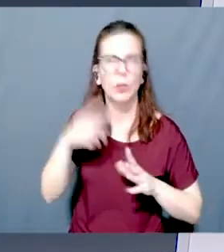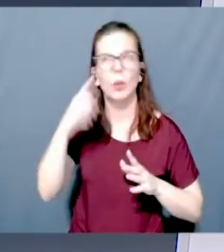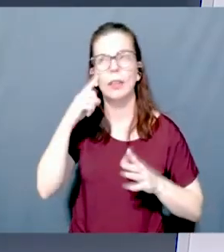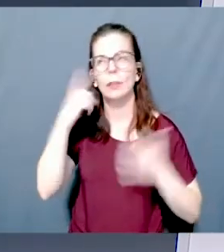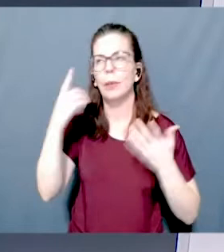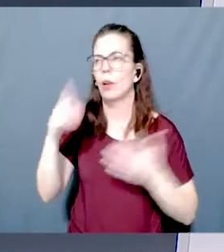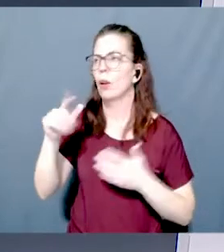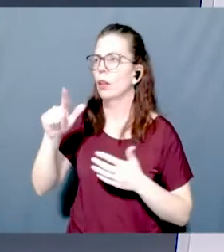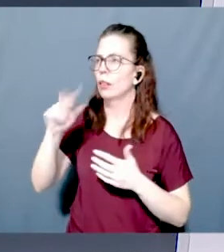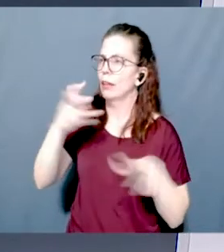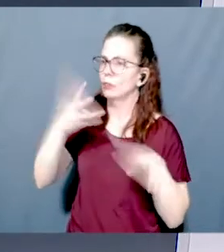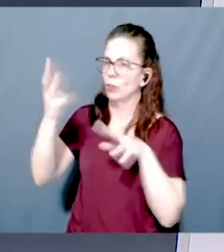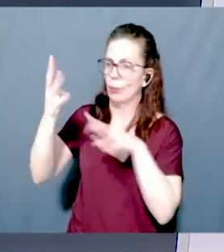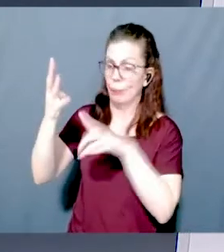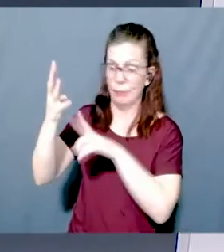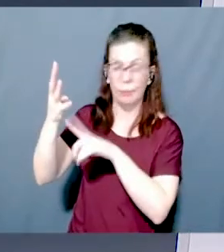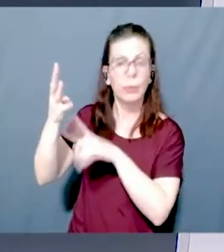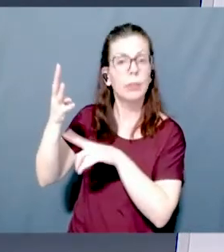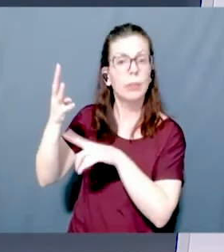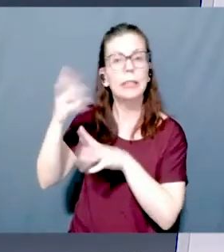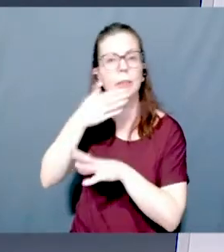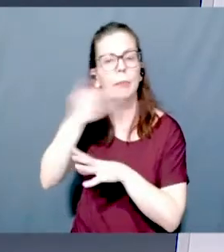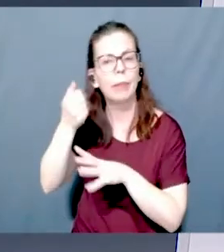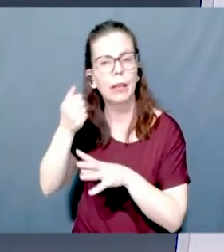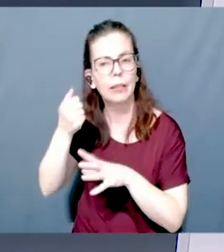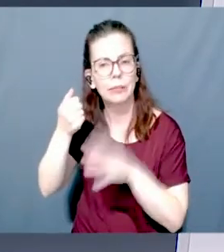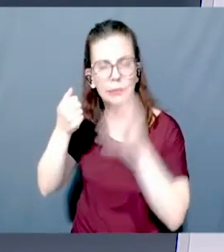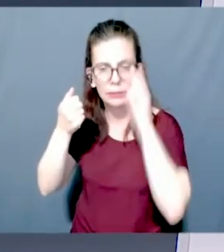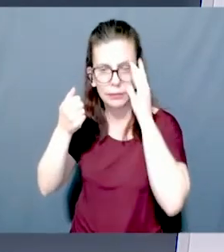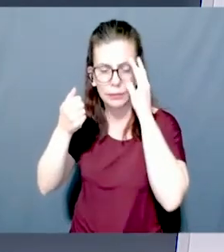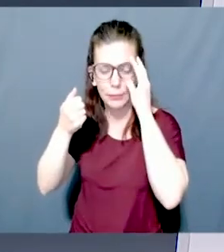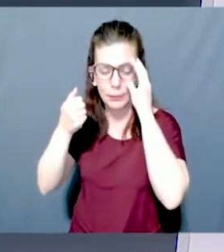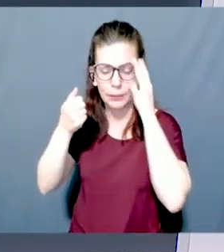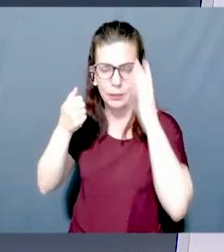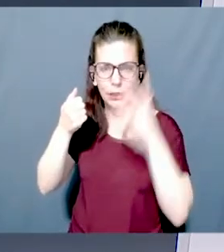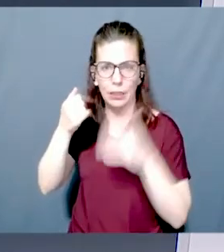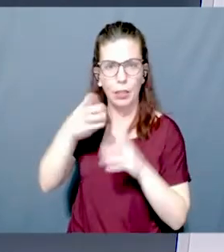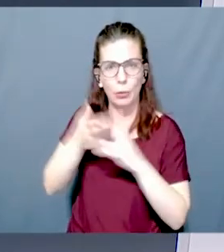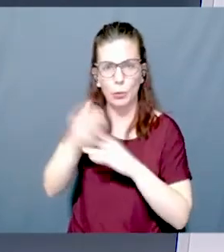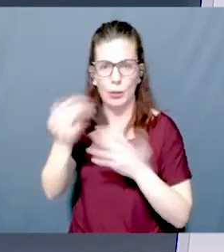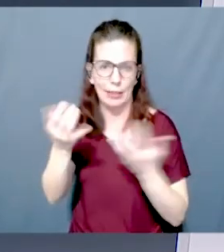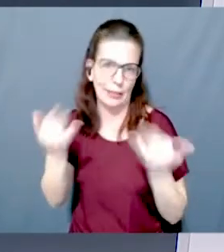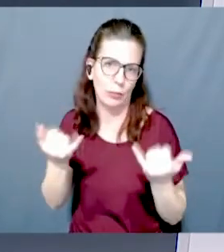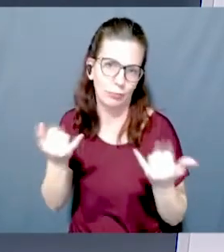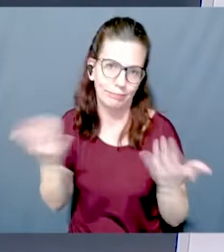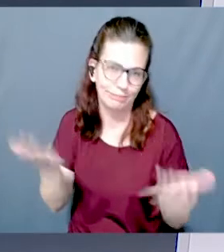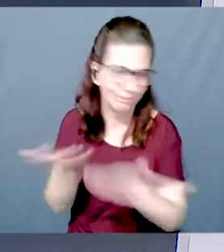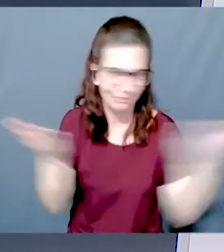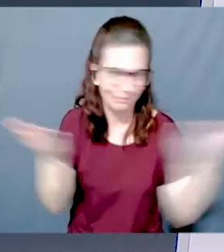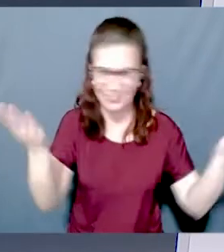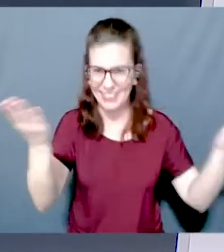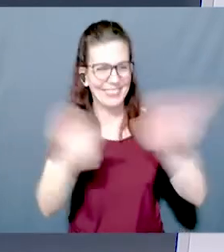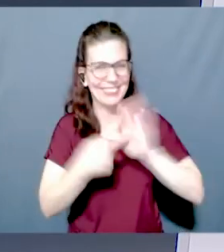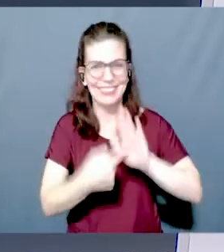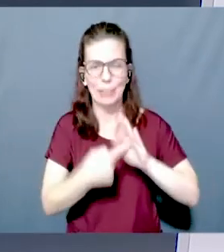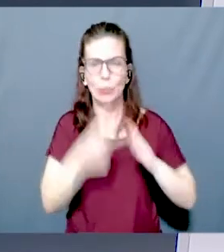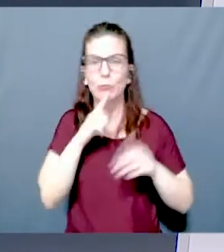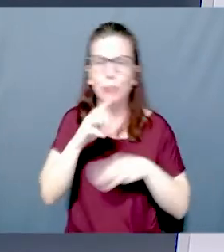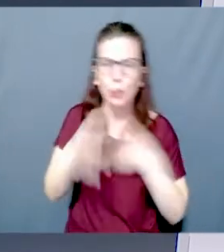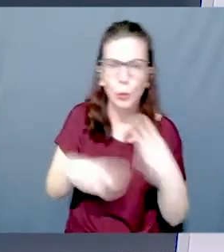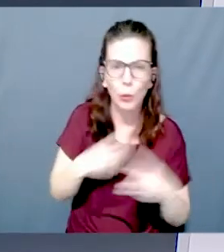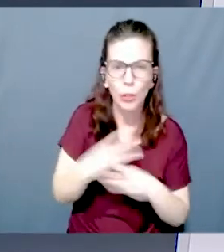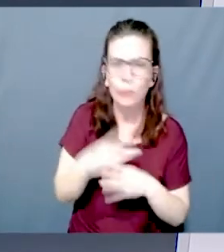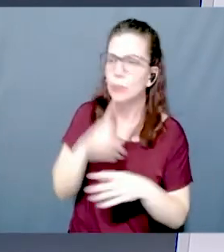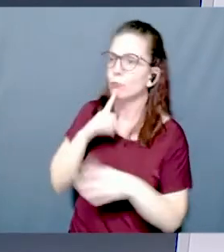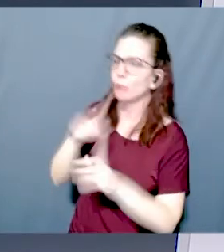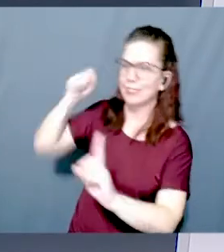where live streaming really works best and economically makes sense for something like we're doing right now, right? Here we are in the real world taking in a real signal. So